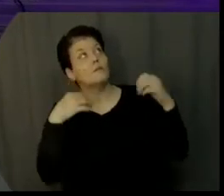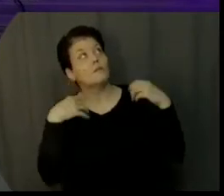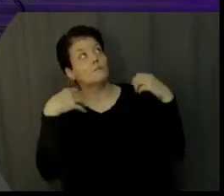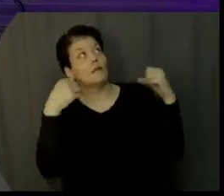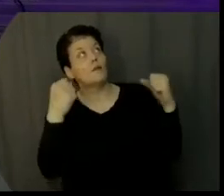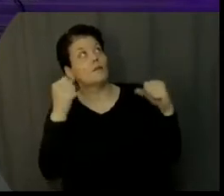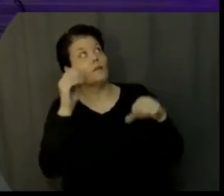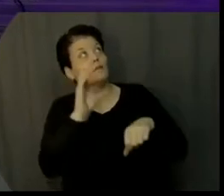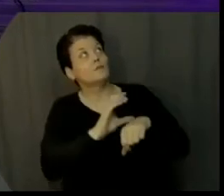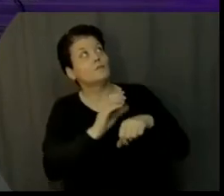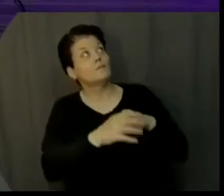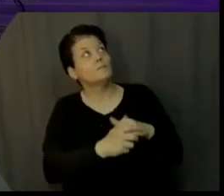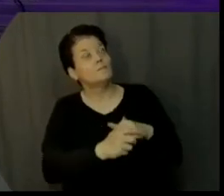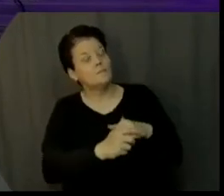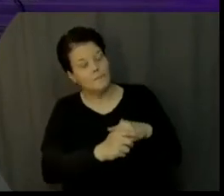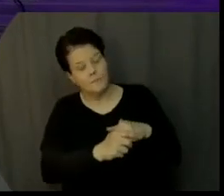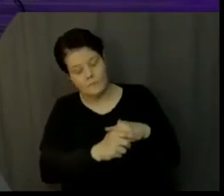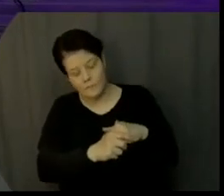Lord, may there be